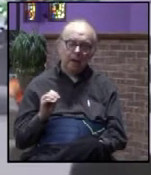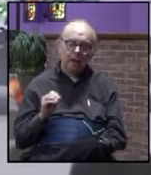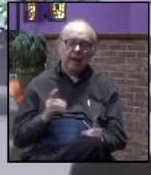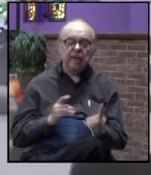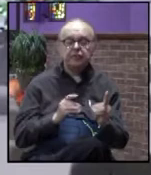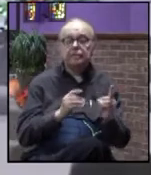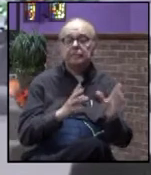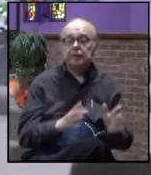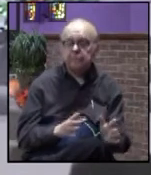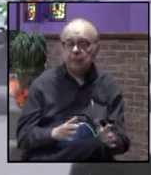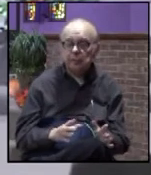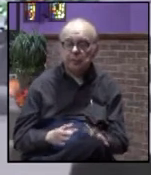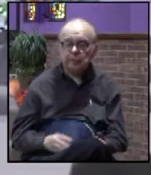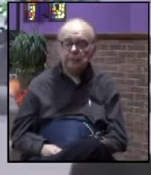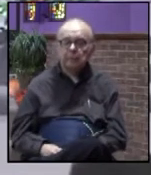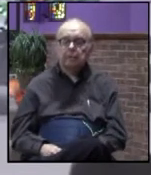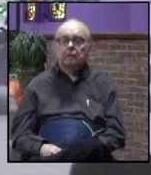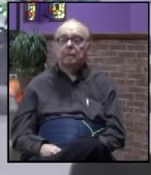disciples.